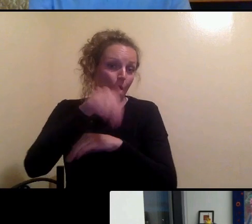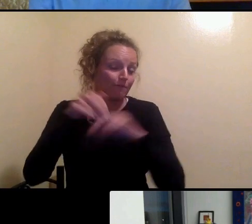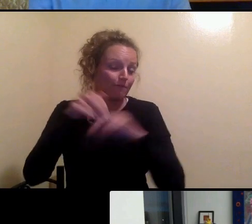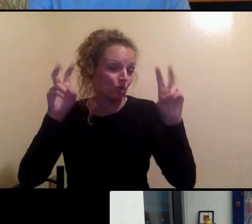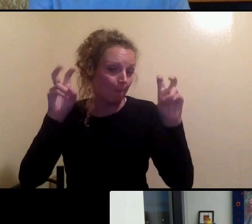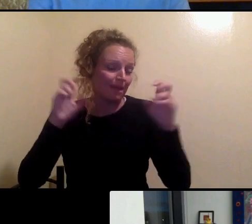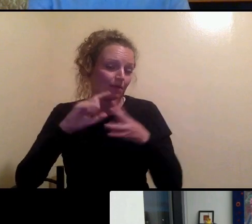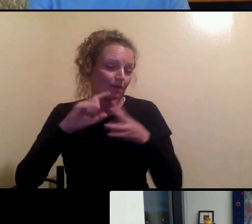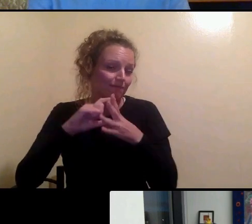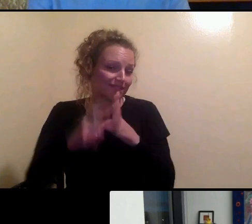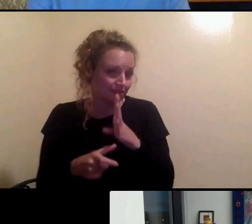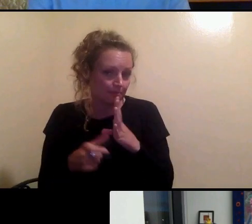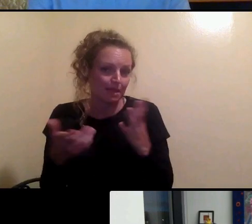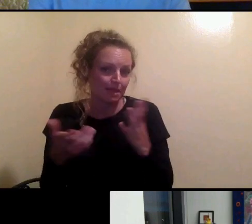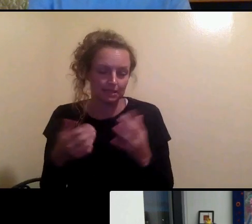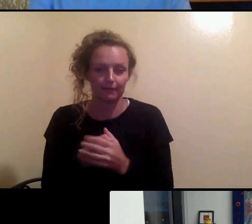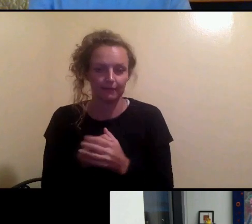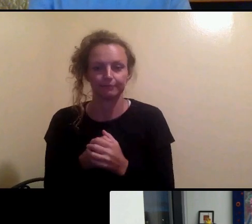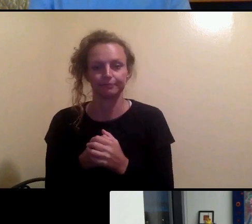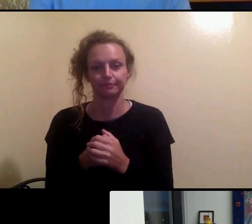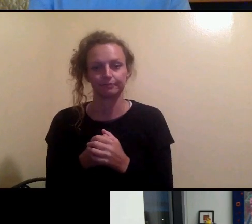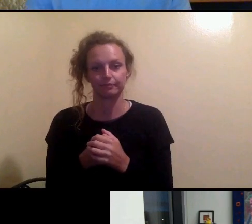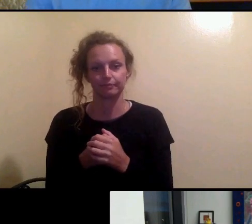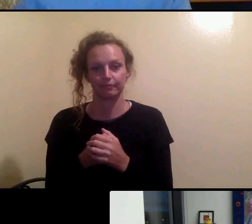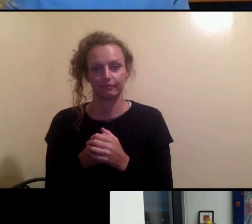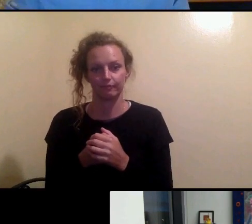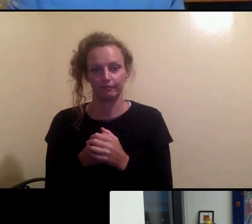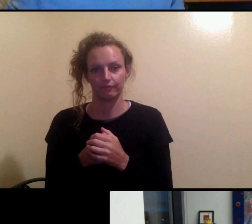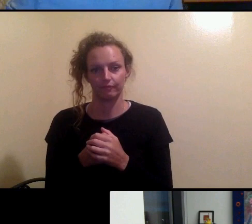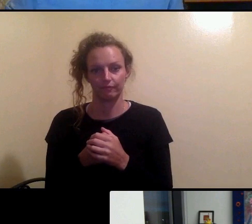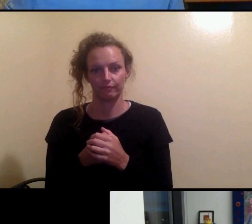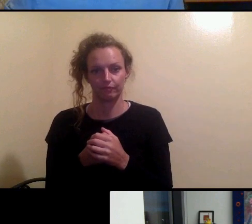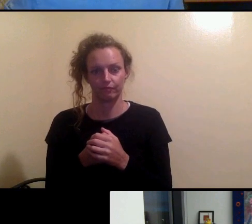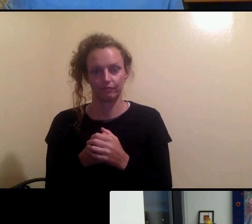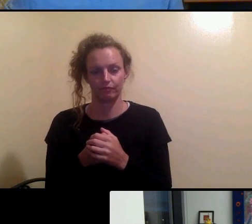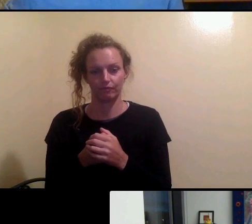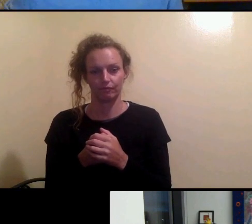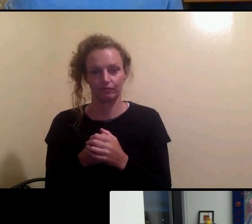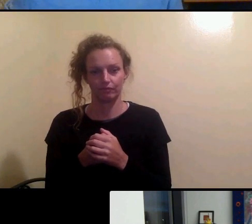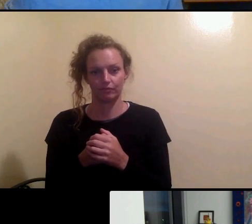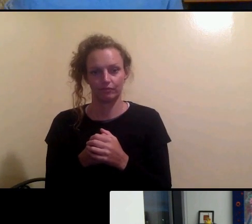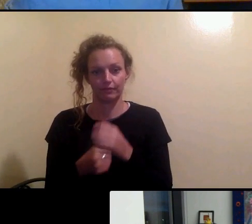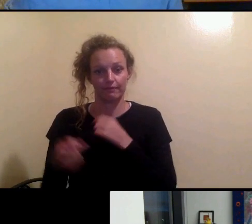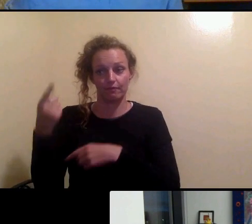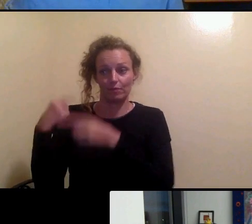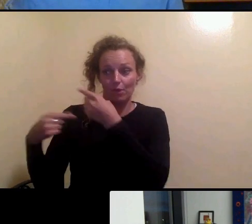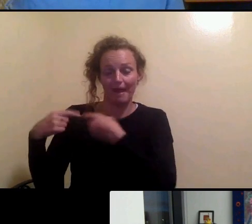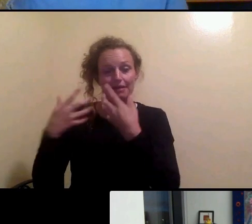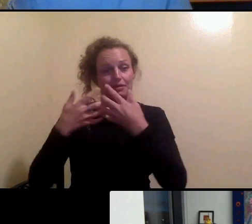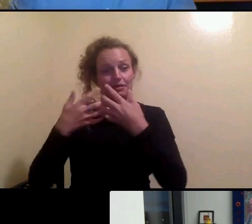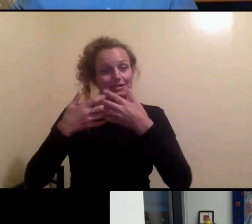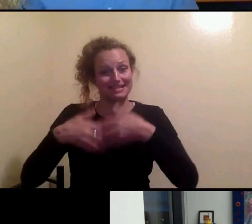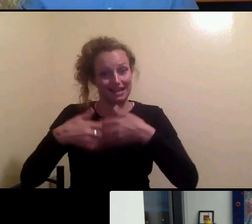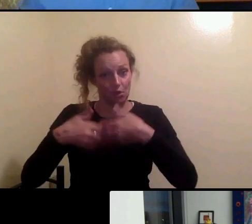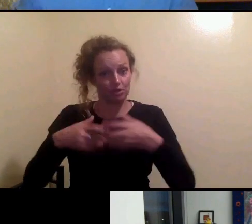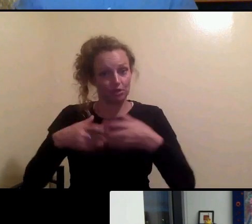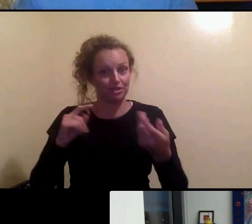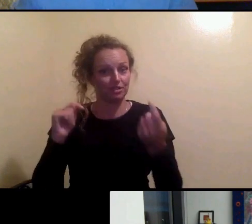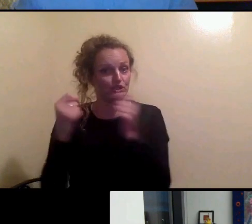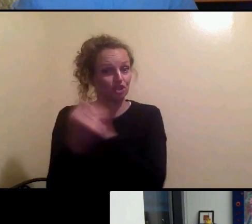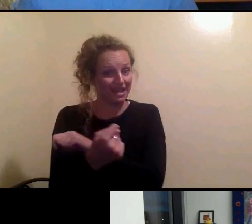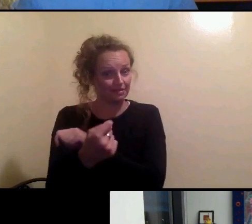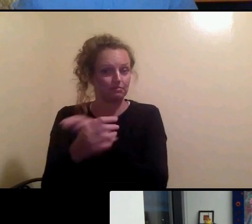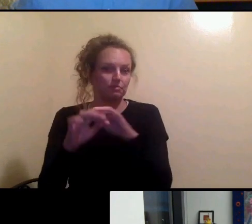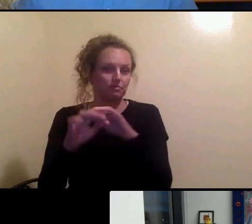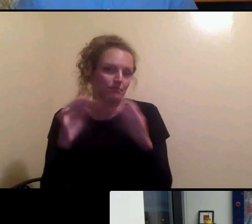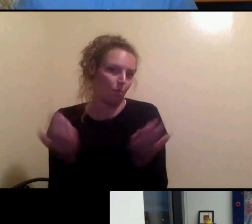show wait a minute, guys, let's look at technologies that have changed the world today and trace that to having